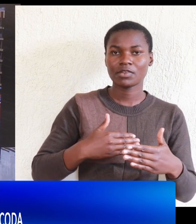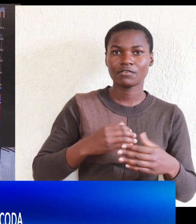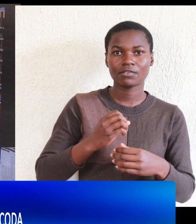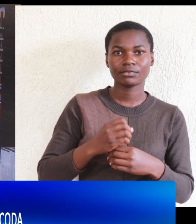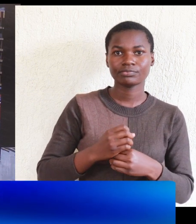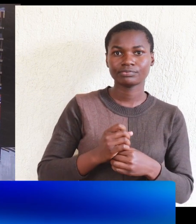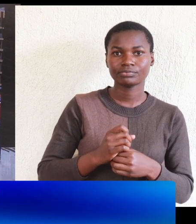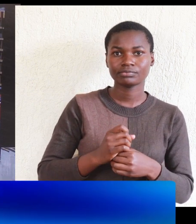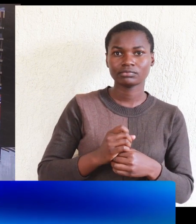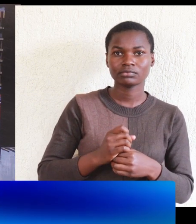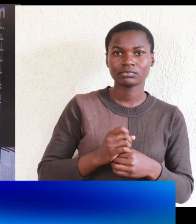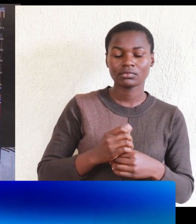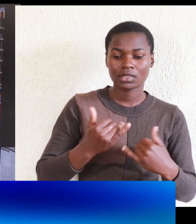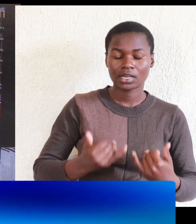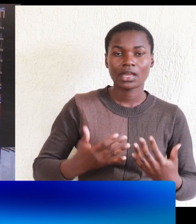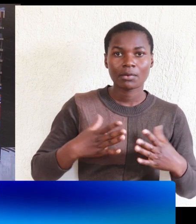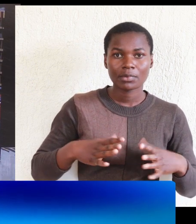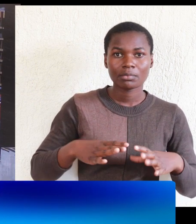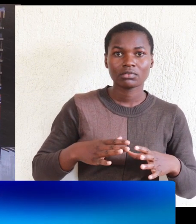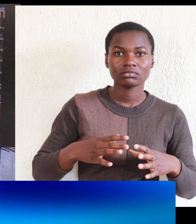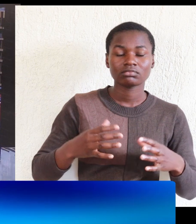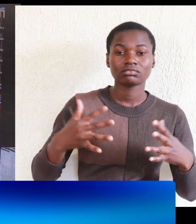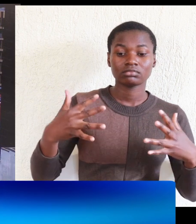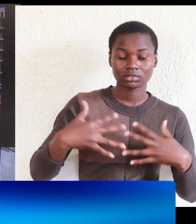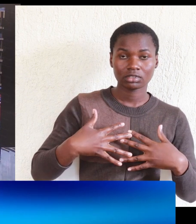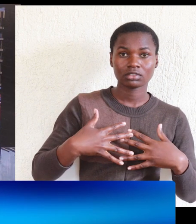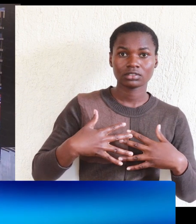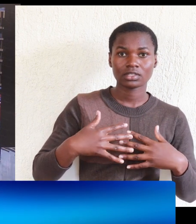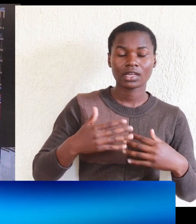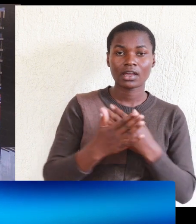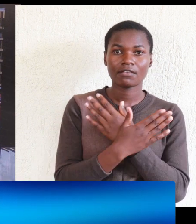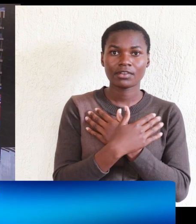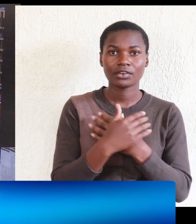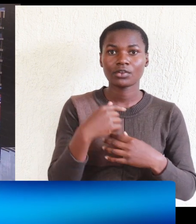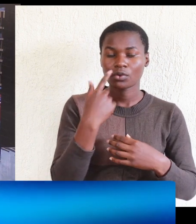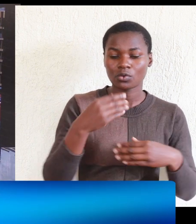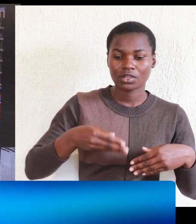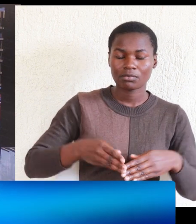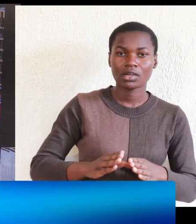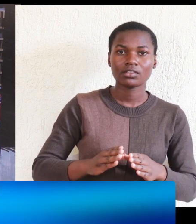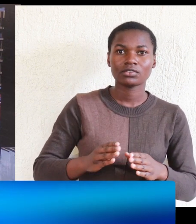and know how to handle that child before birth. But I think with time it can come in,